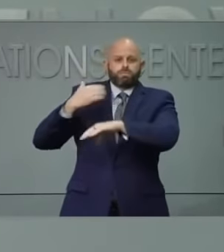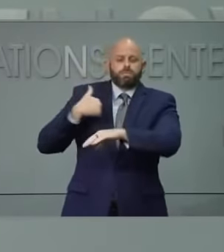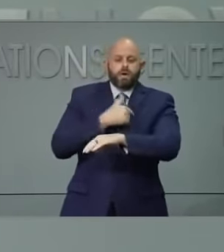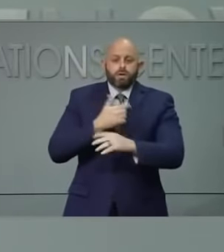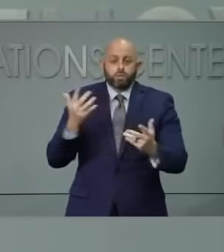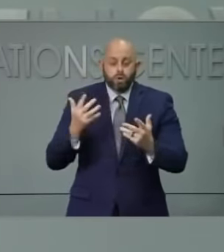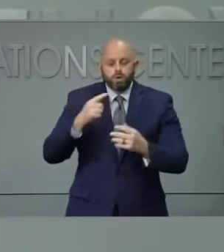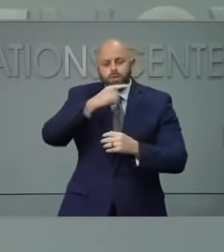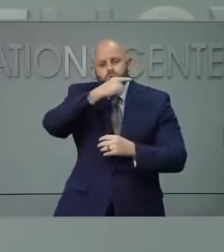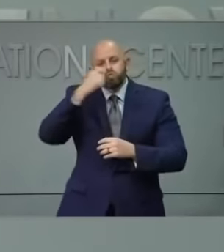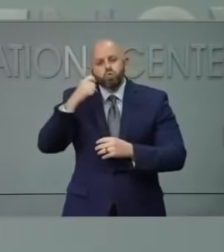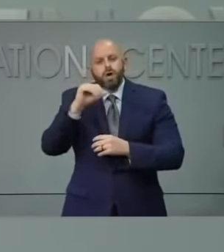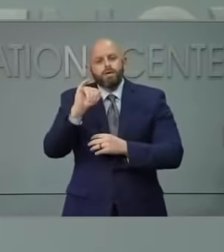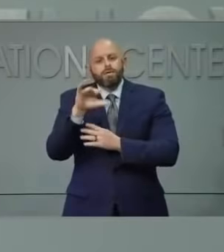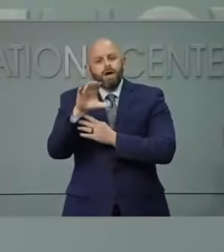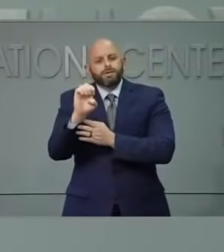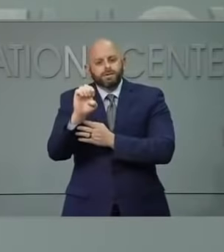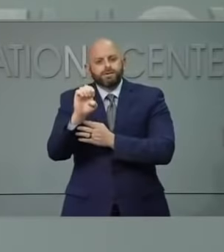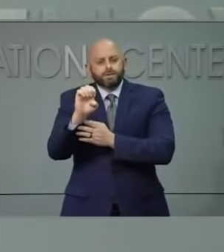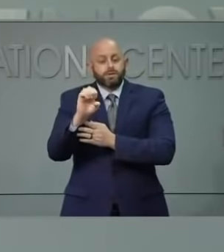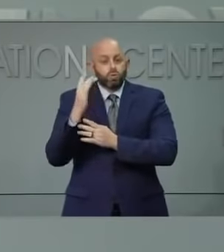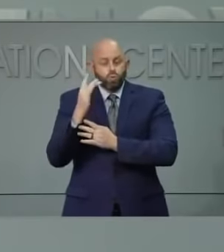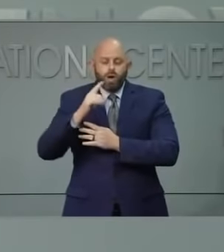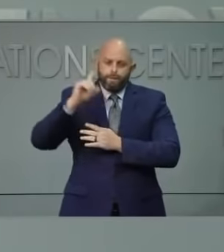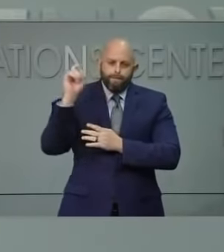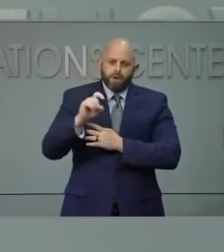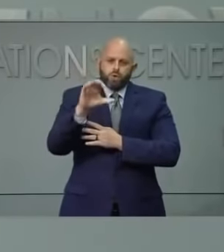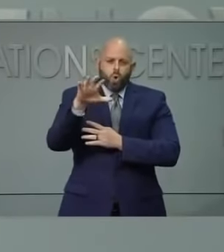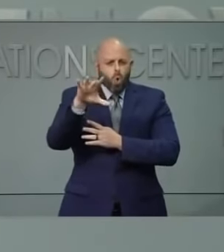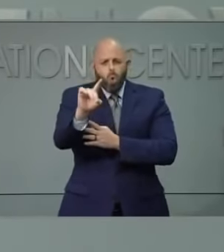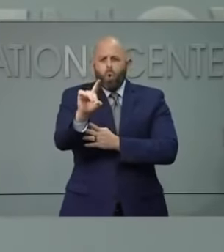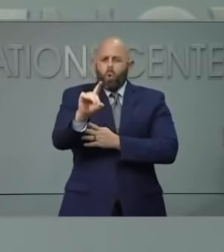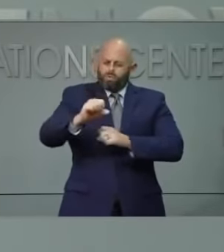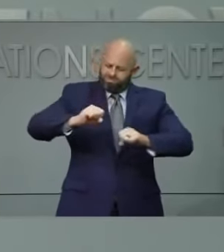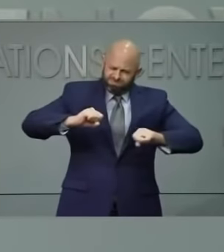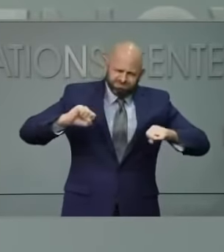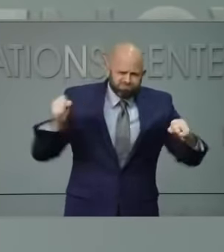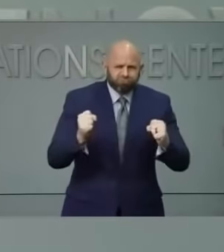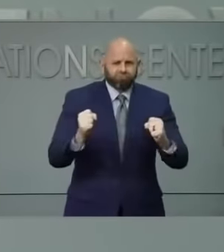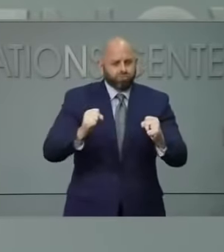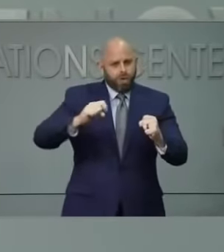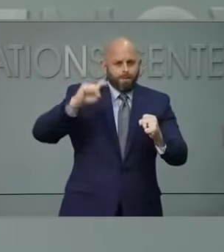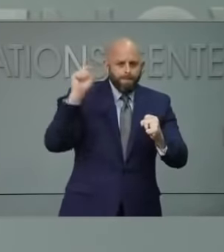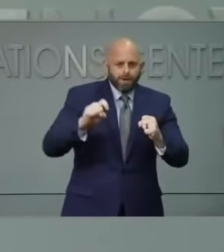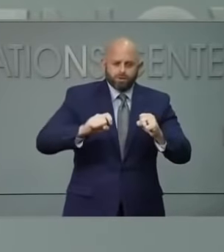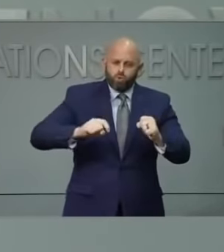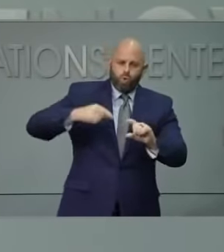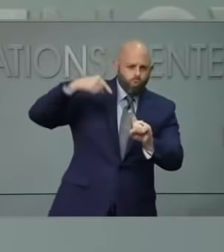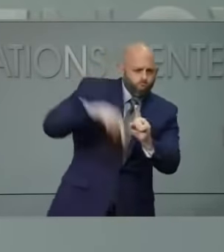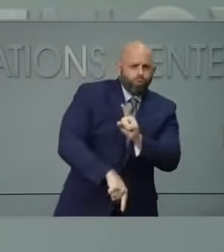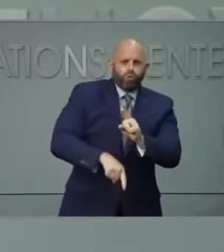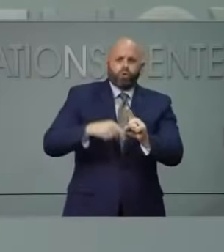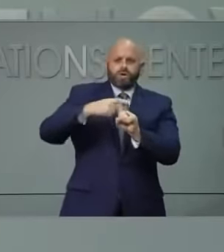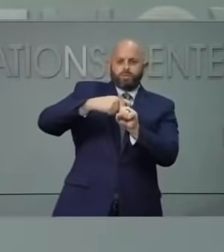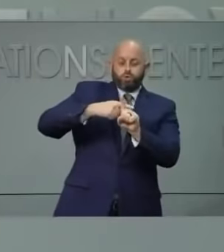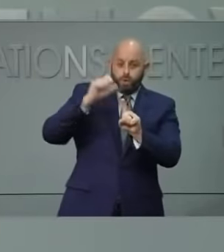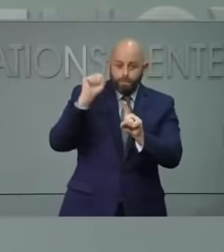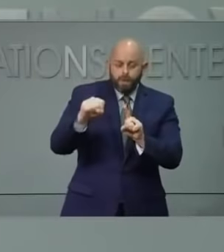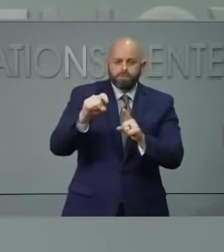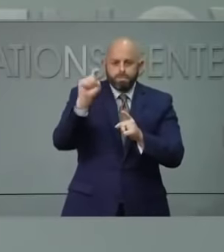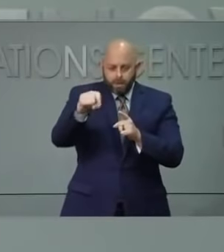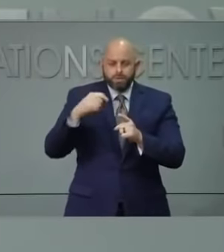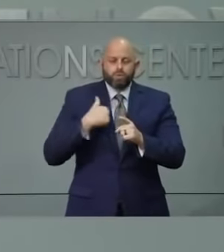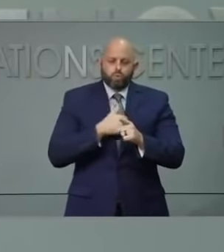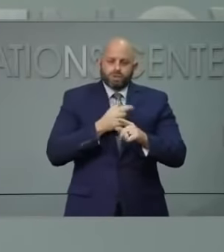those vaccines at the proper storage temperature. So we believe with the cold storage that we have now, as well as the dry